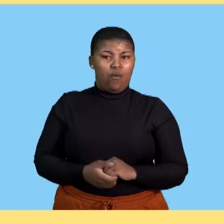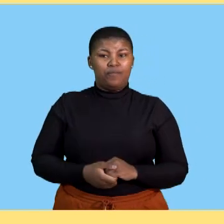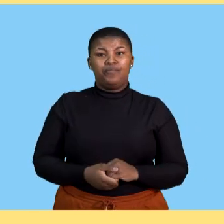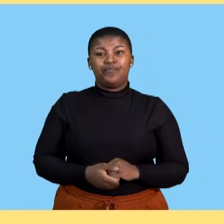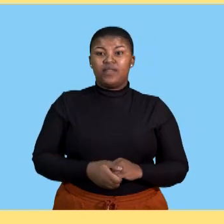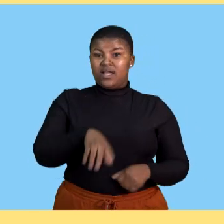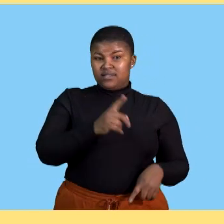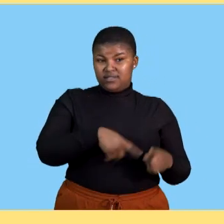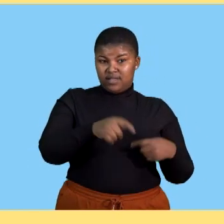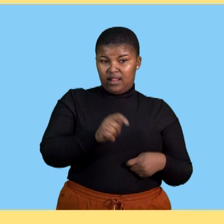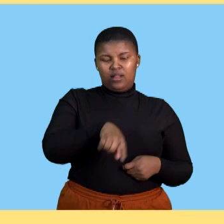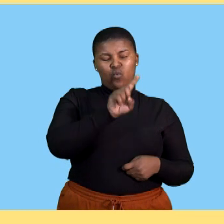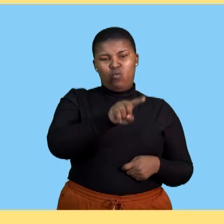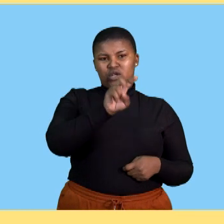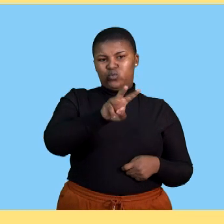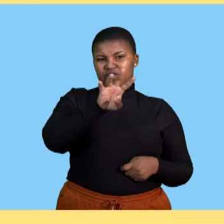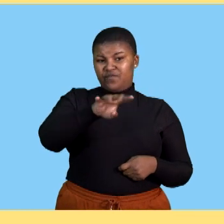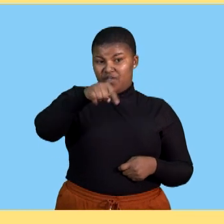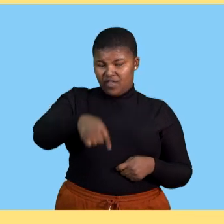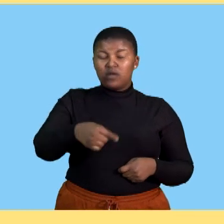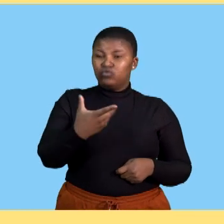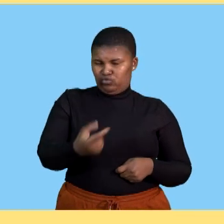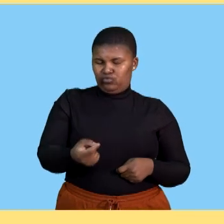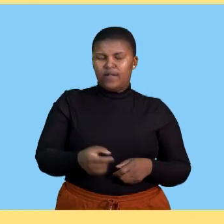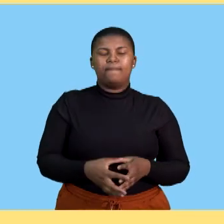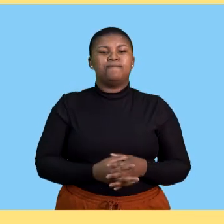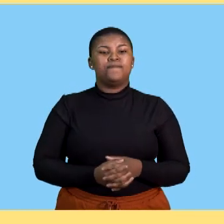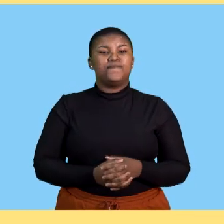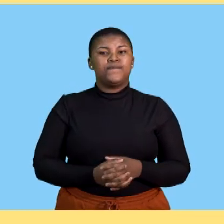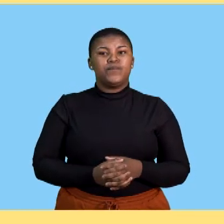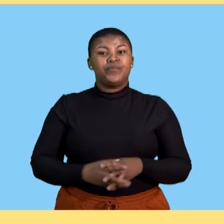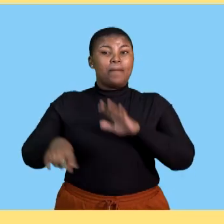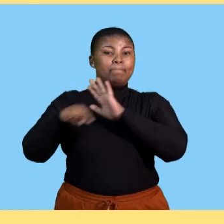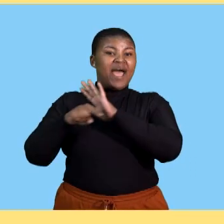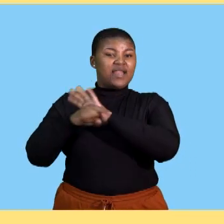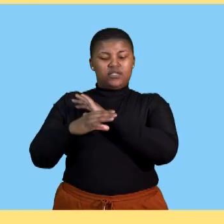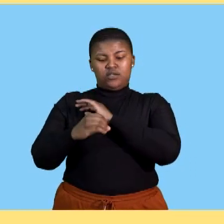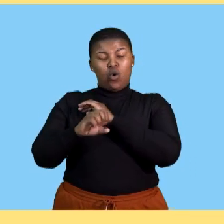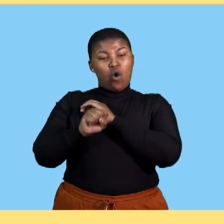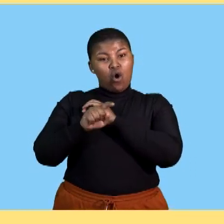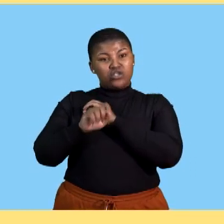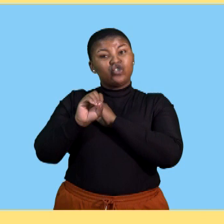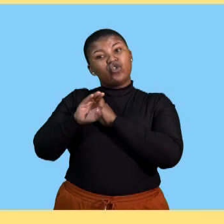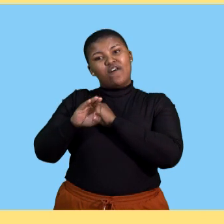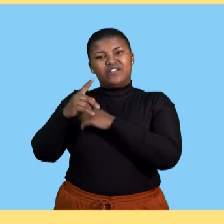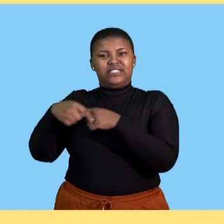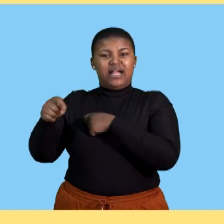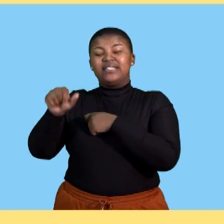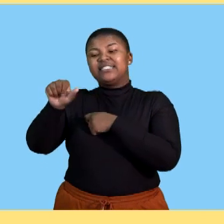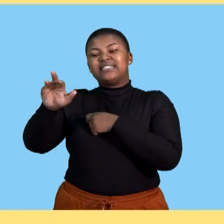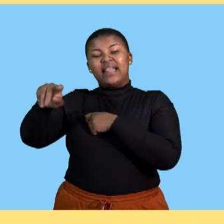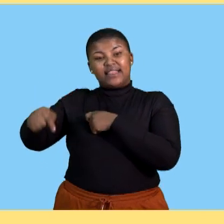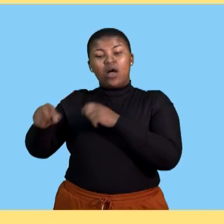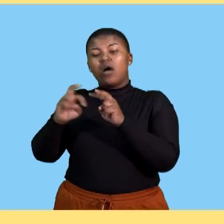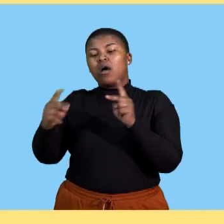We say sales, 124,000, punch that in the calculator. Then you say minus cost of sales,